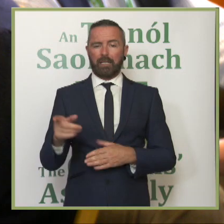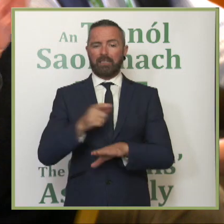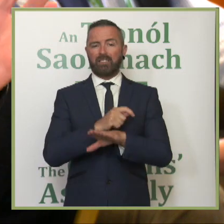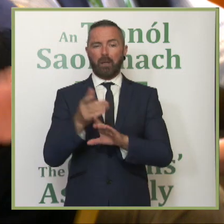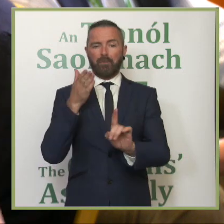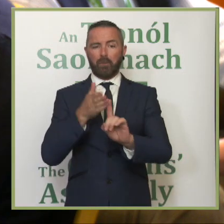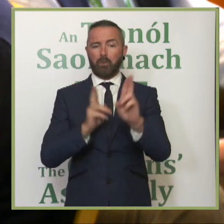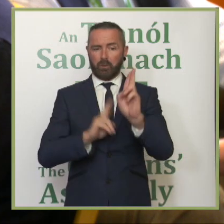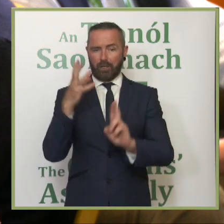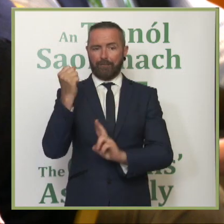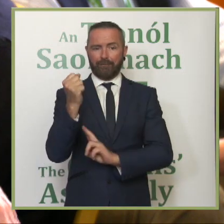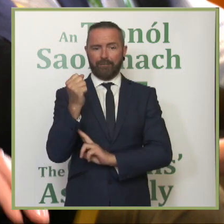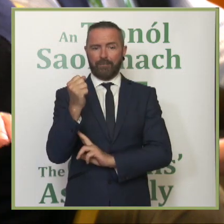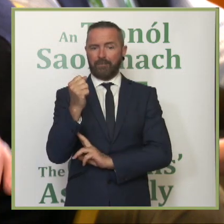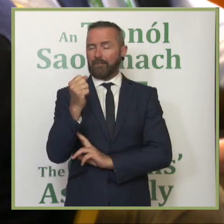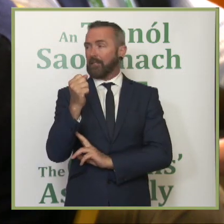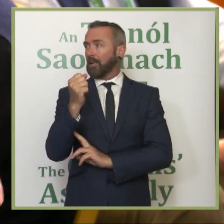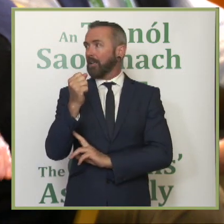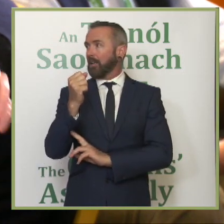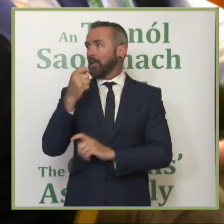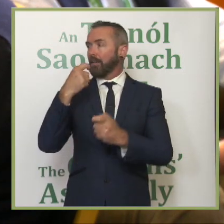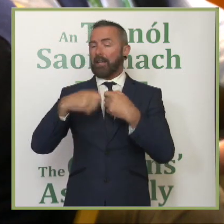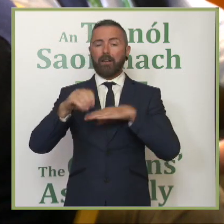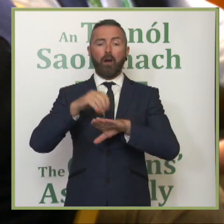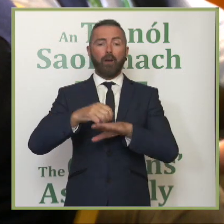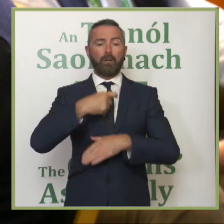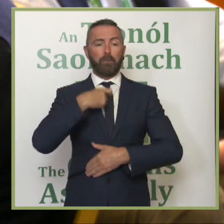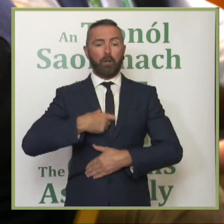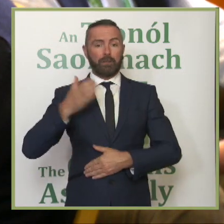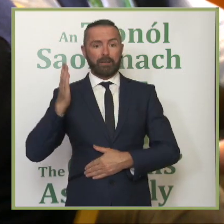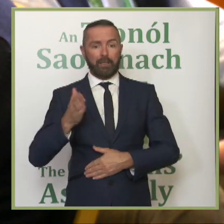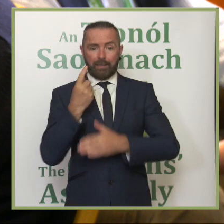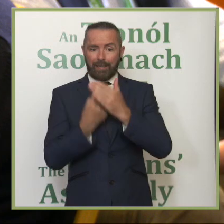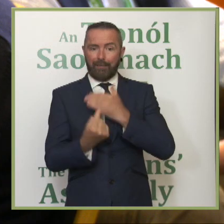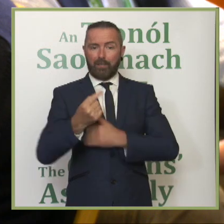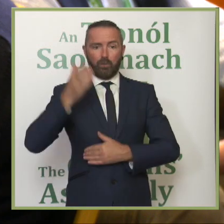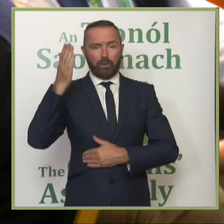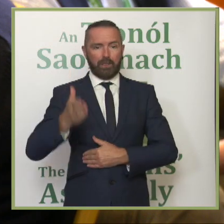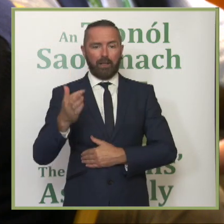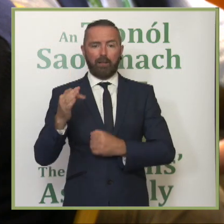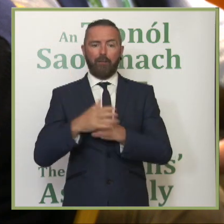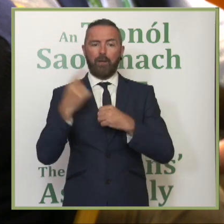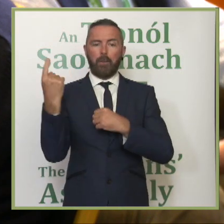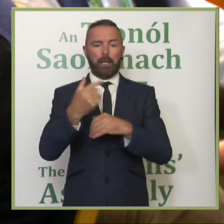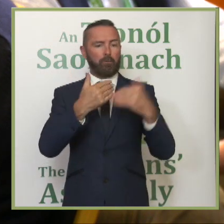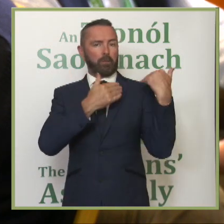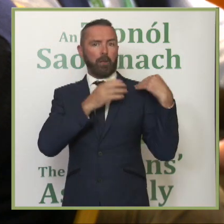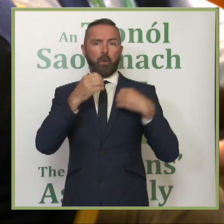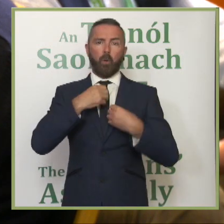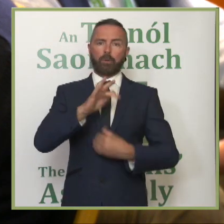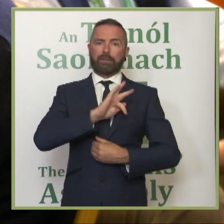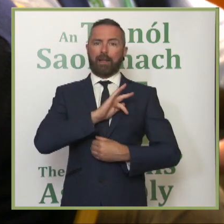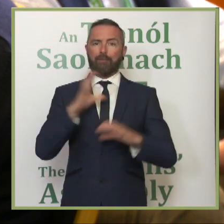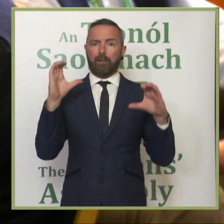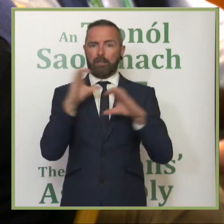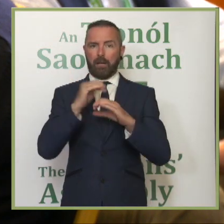that there was a phone line, something. And then on the personal side, then there's the individual side of being responsible for your own self-care